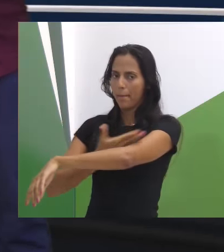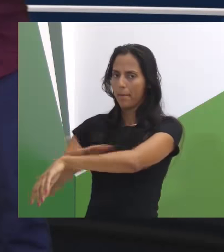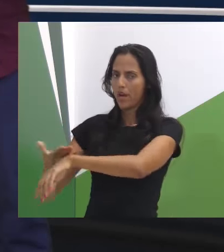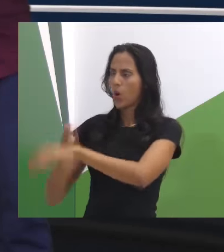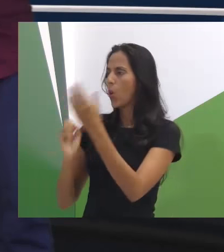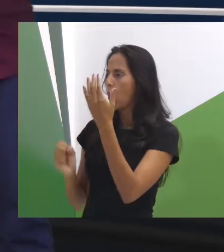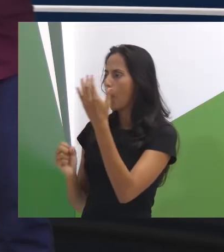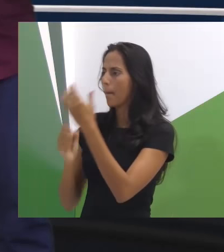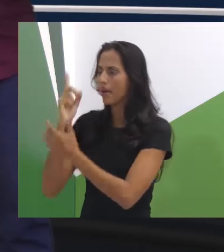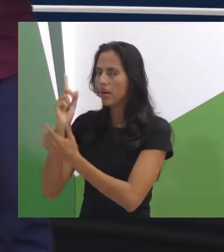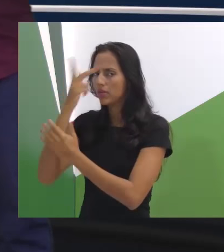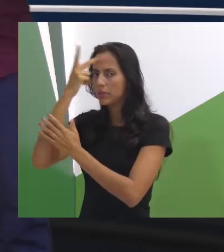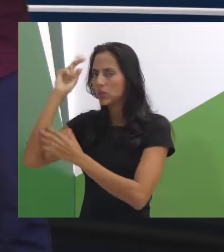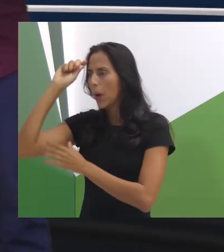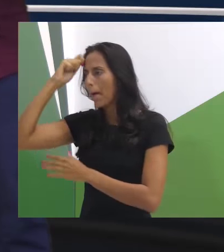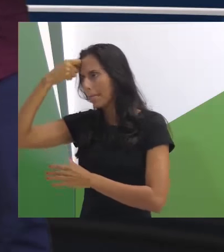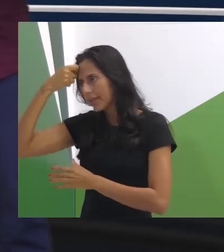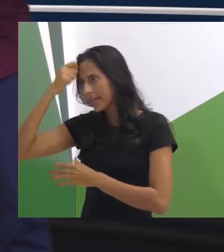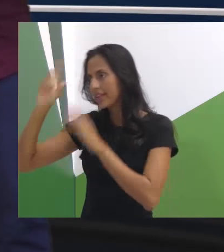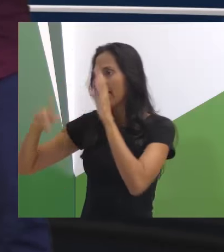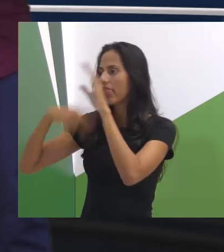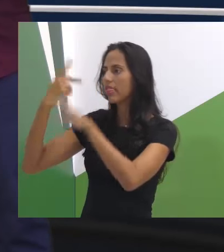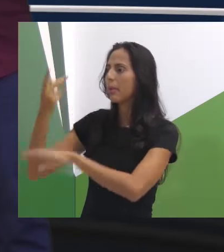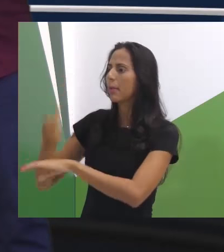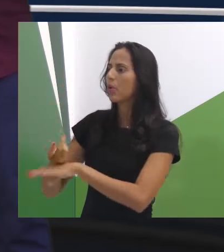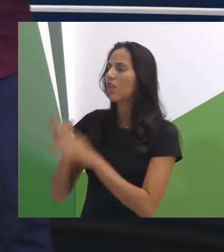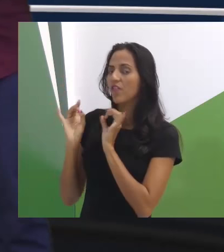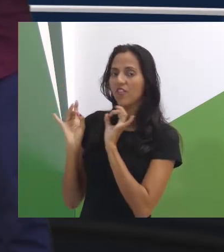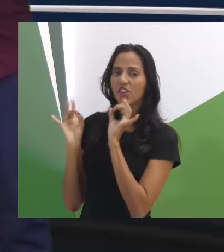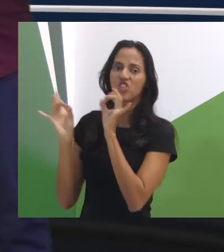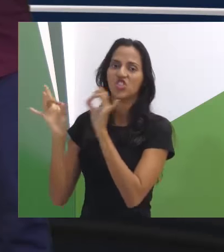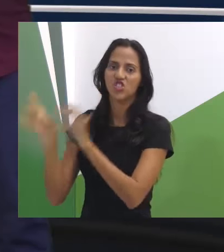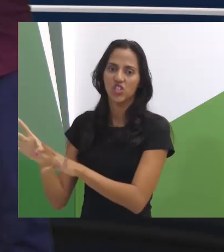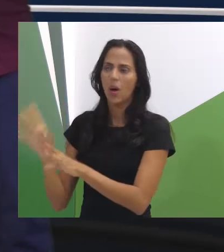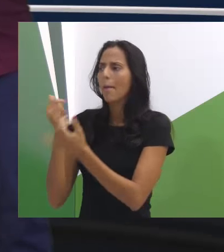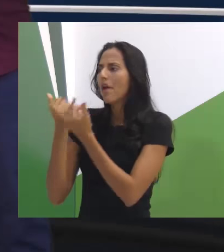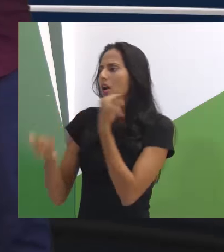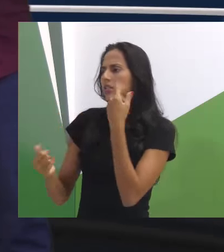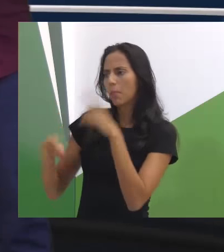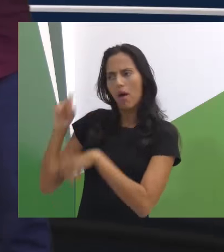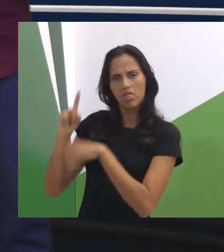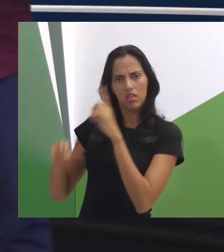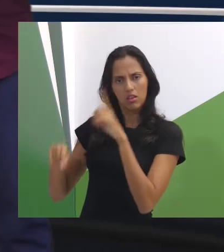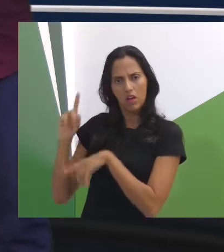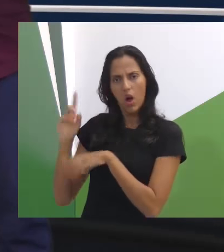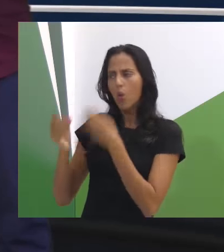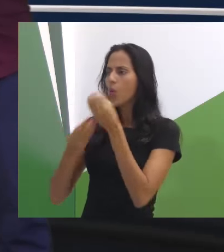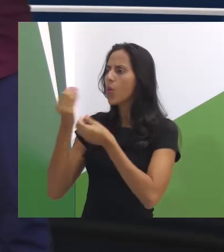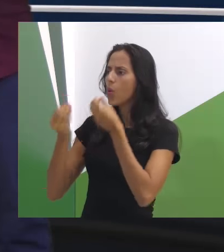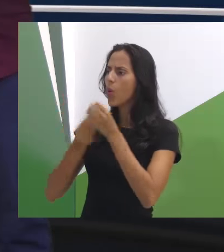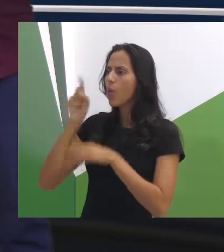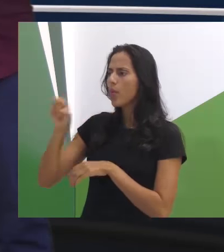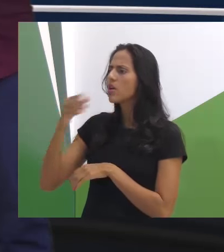products that the Europeans took to the to Atlantic's trek, until arrived in Brazil to be sold also in the